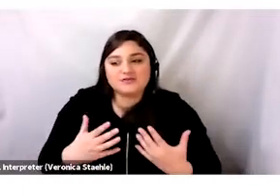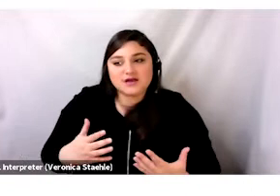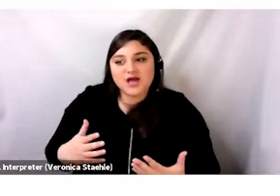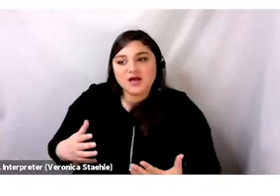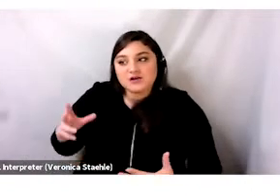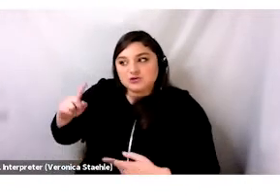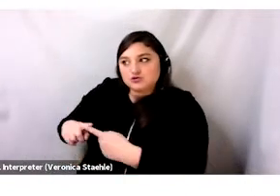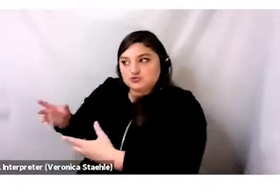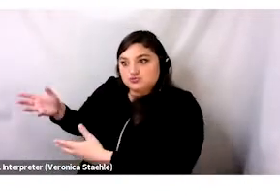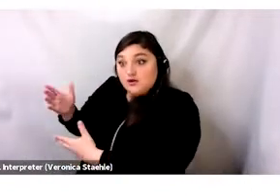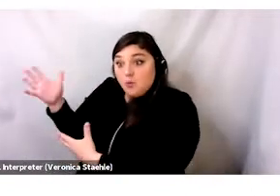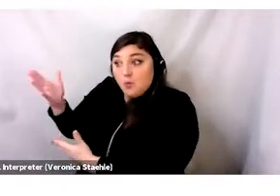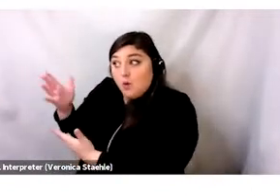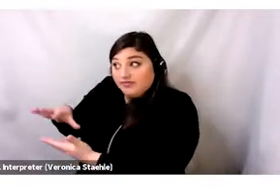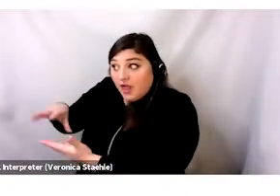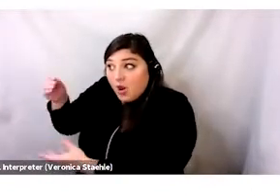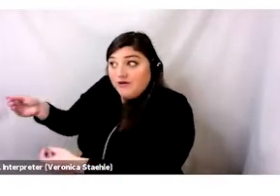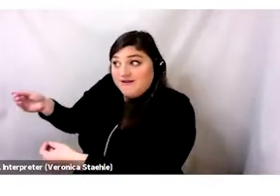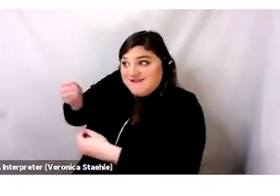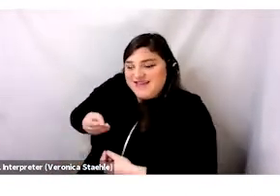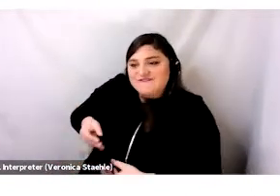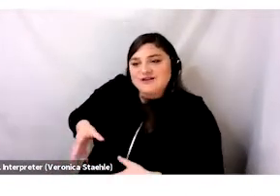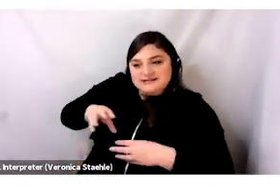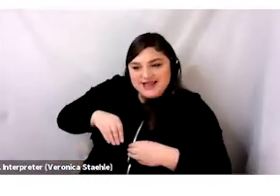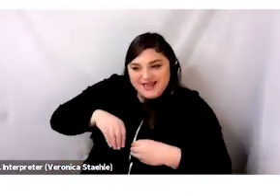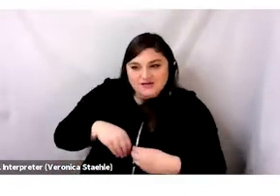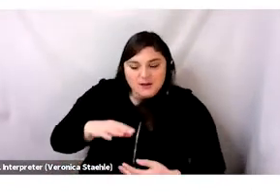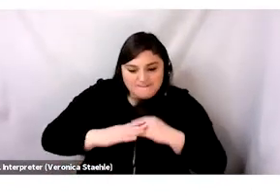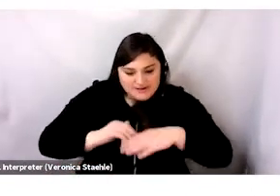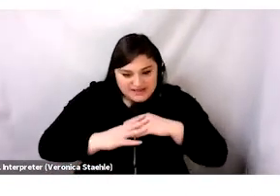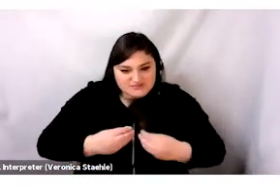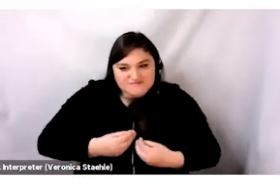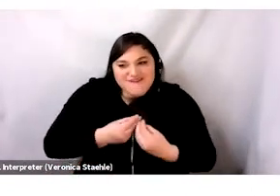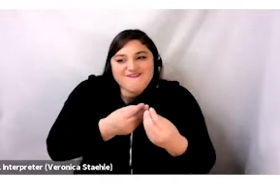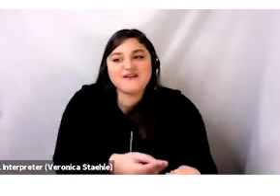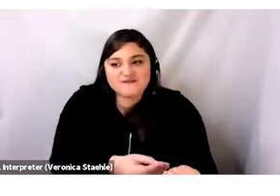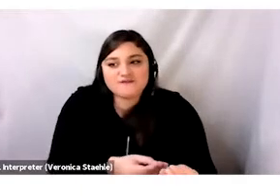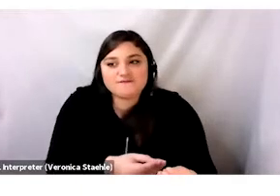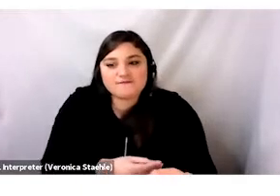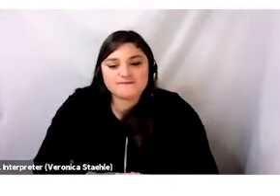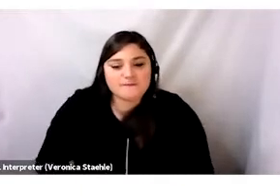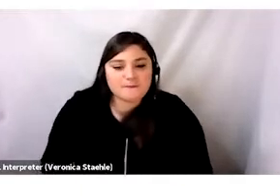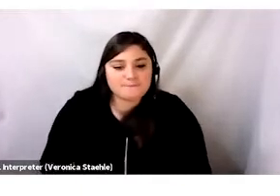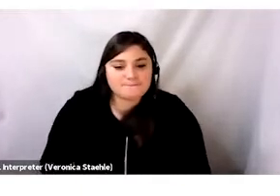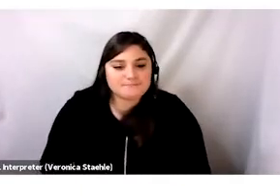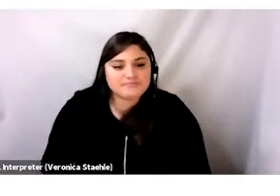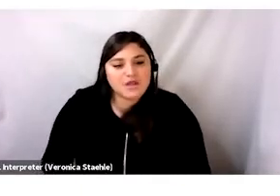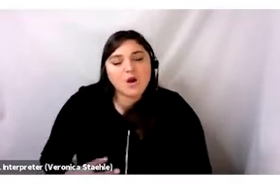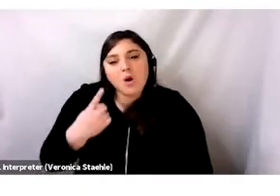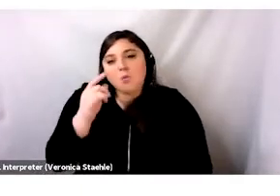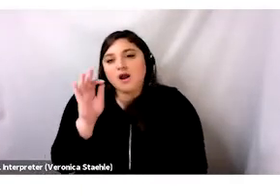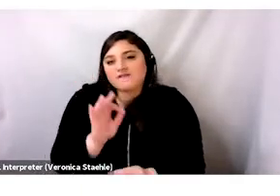course, always sharing generously. One of the kind of mantras or